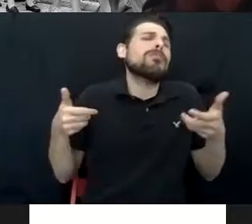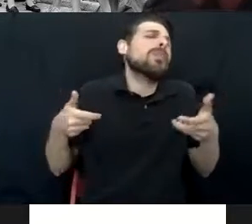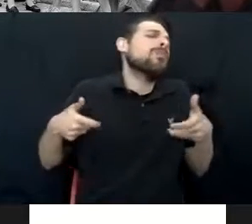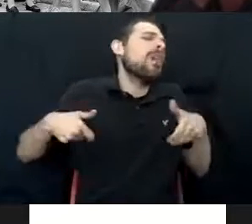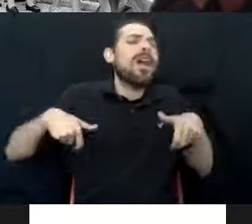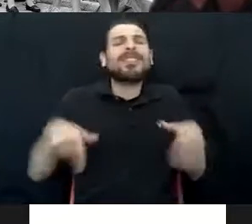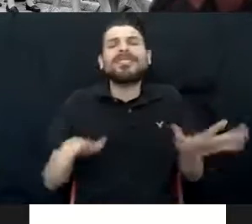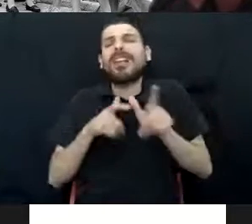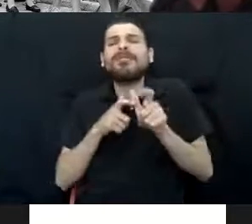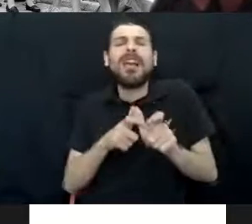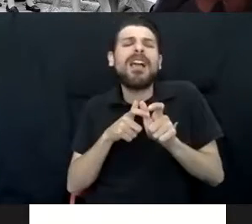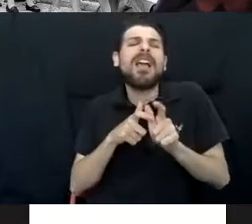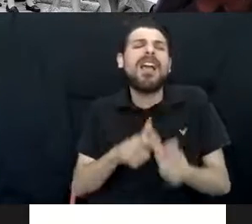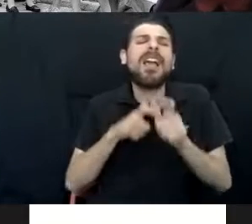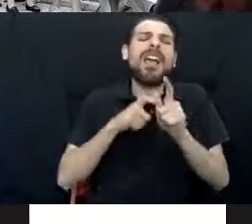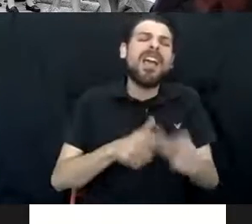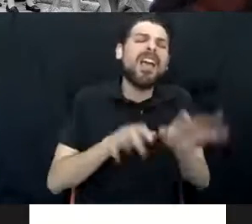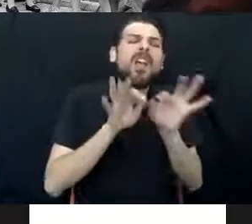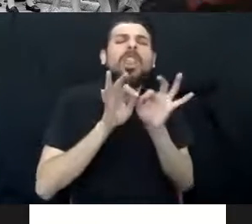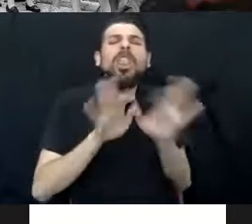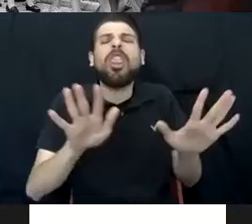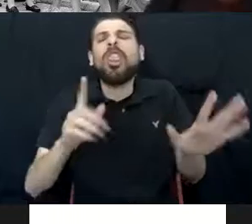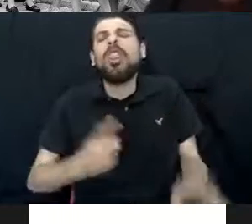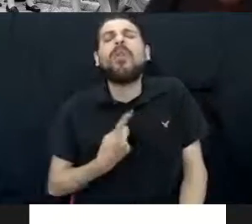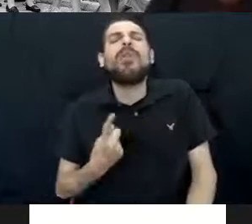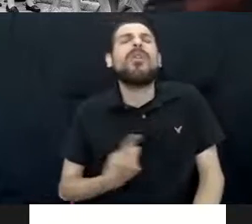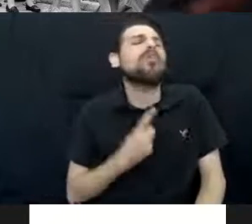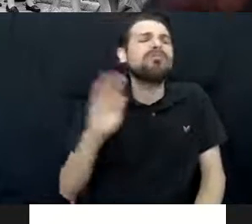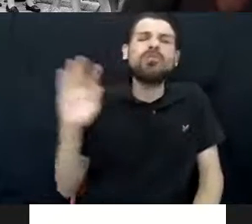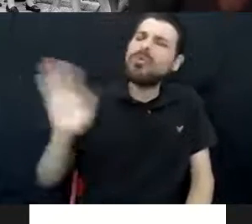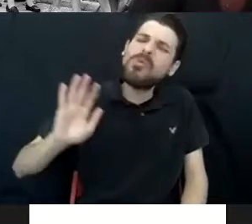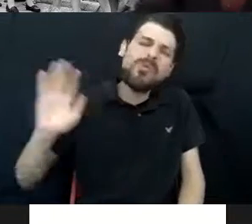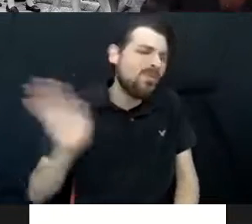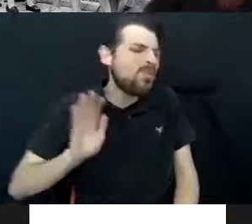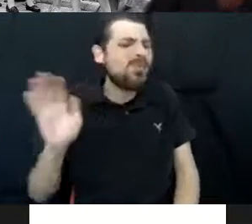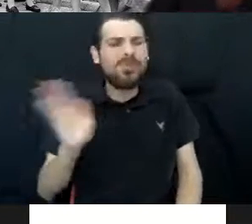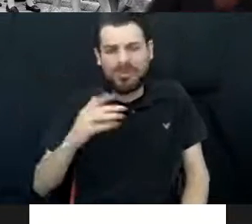this race in vain. Oh,